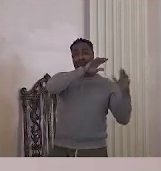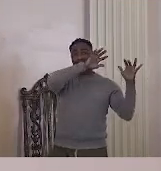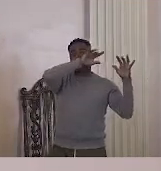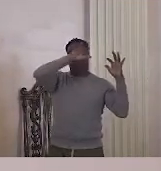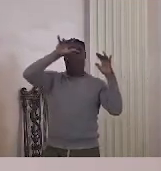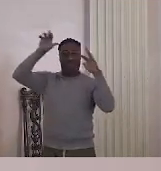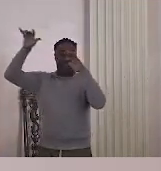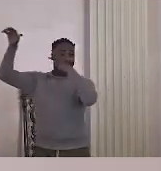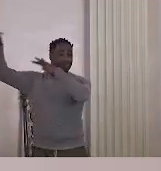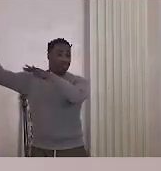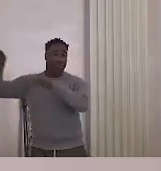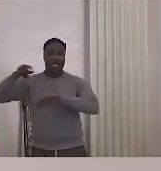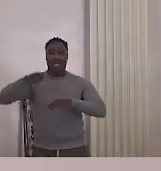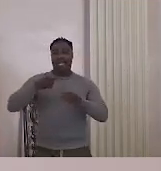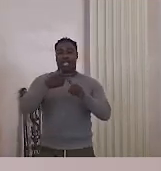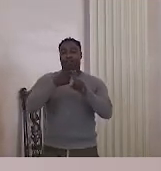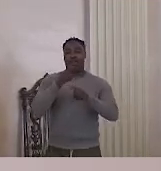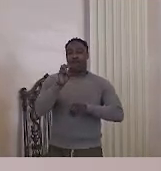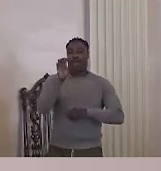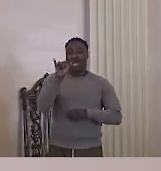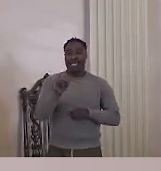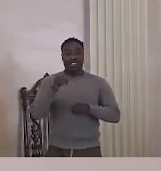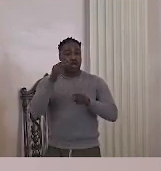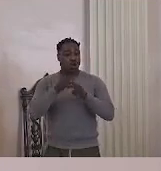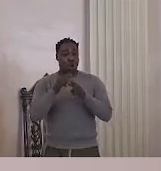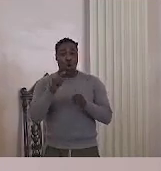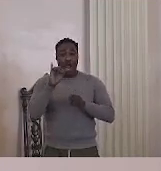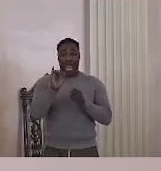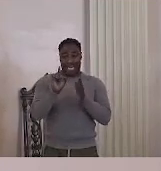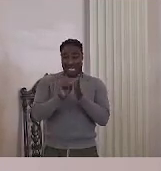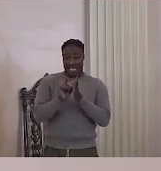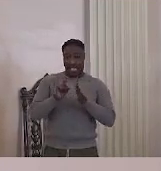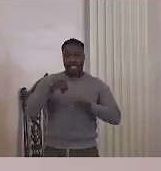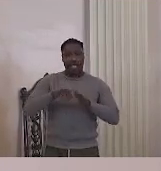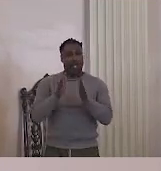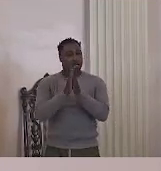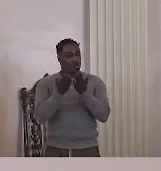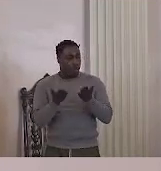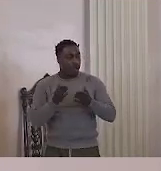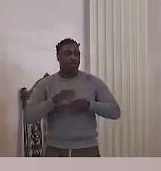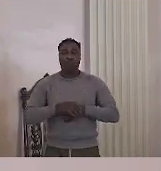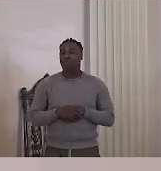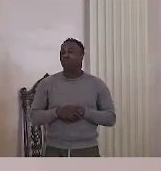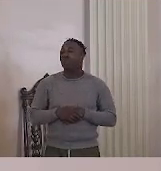This is from an essay called Identity. It's in a book that is